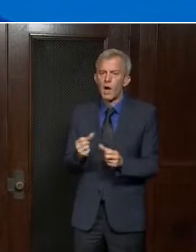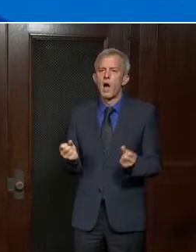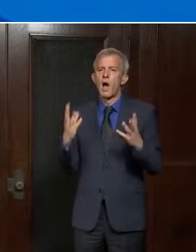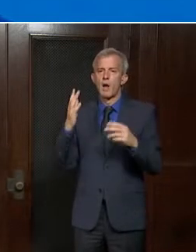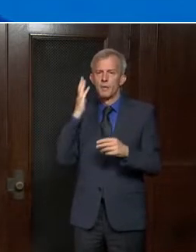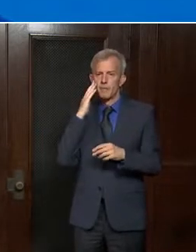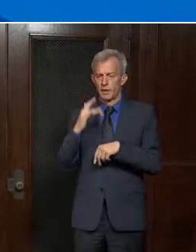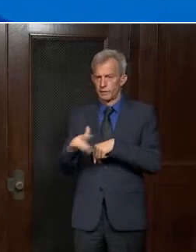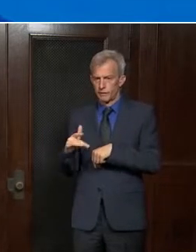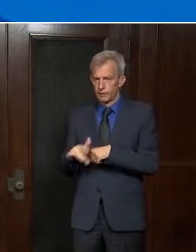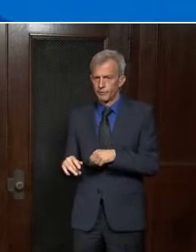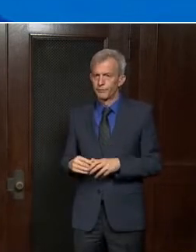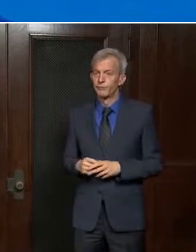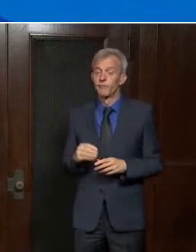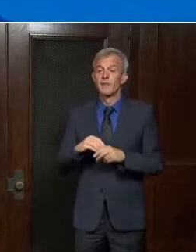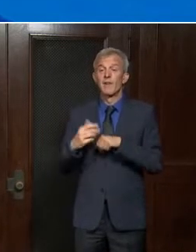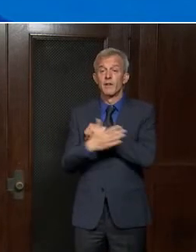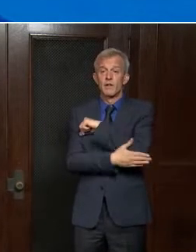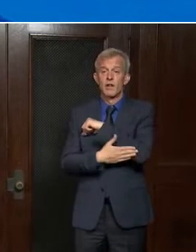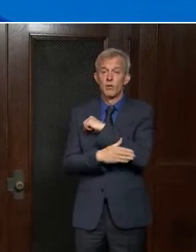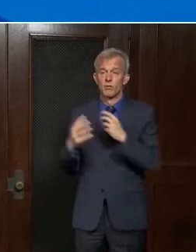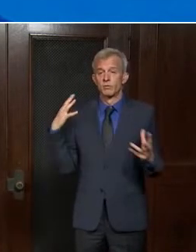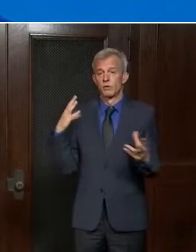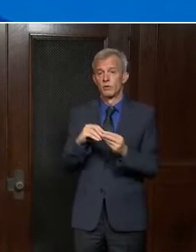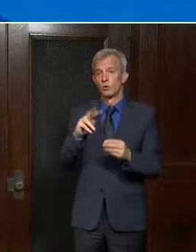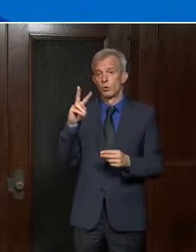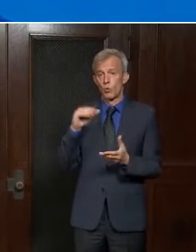in our general emergency hospitals, there are a total of